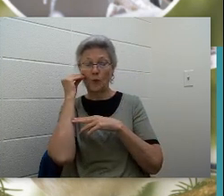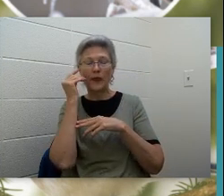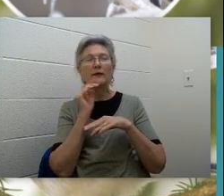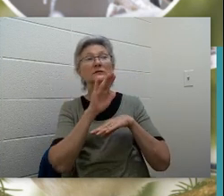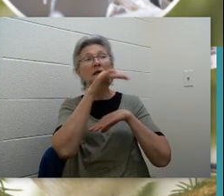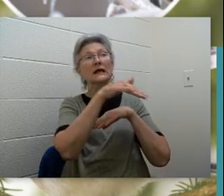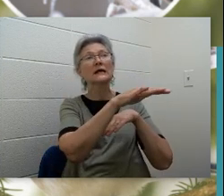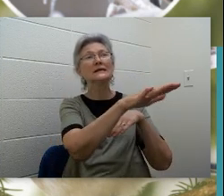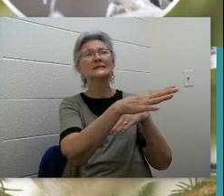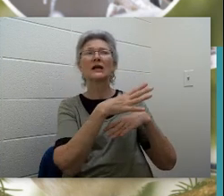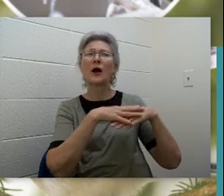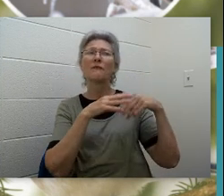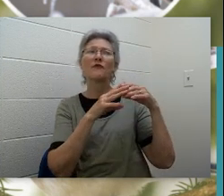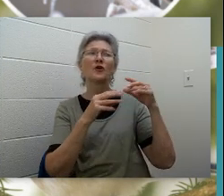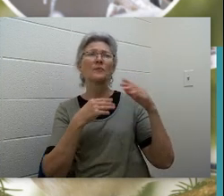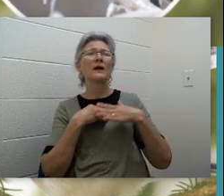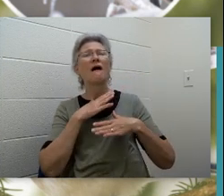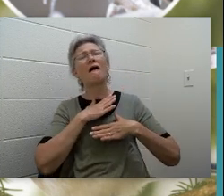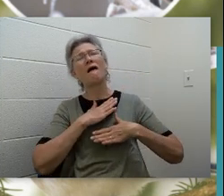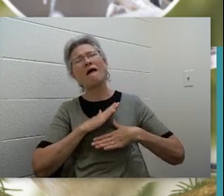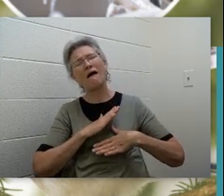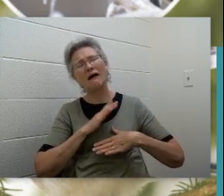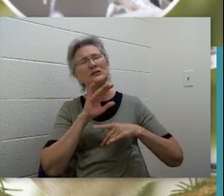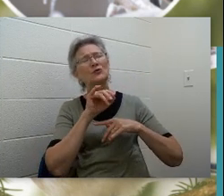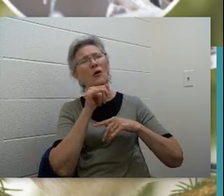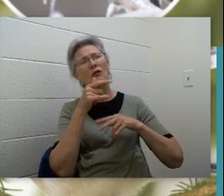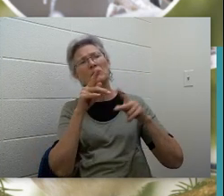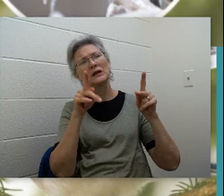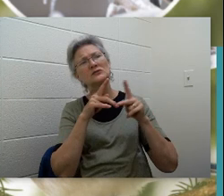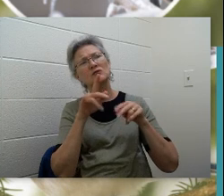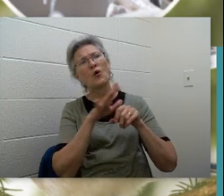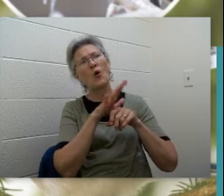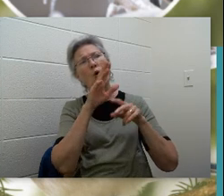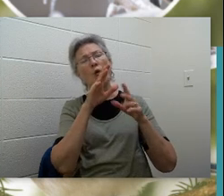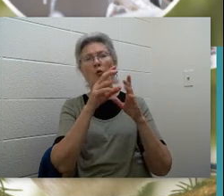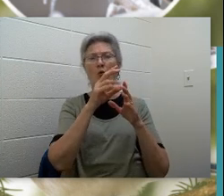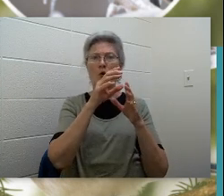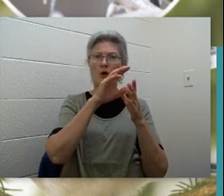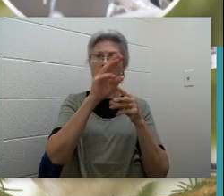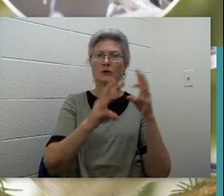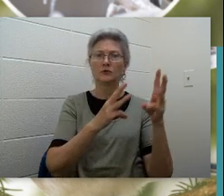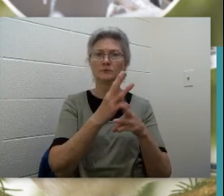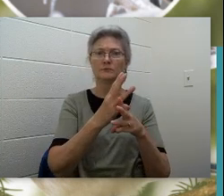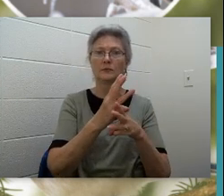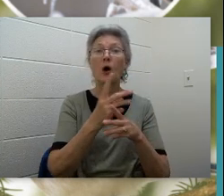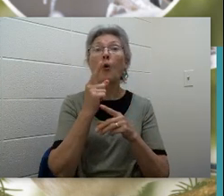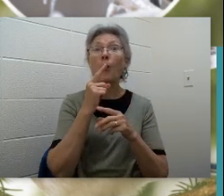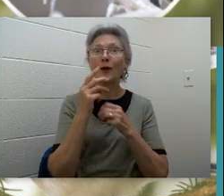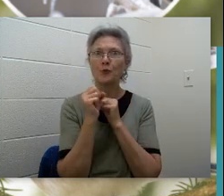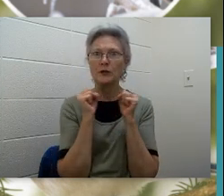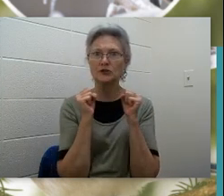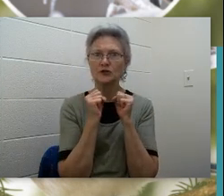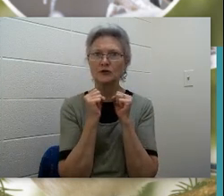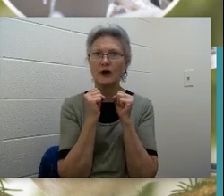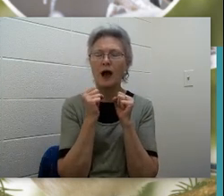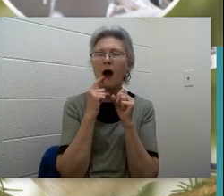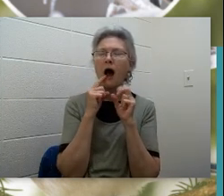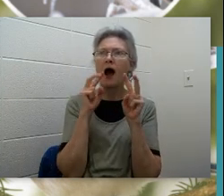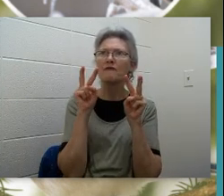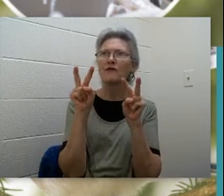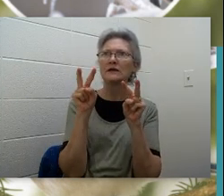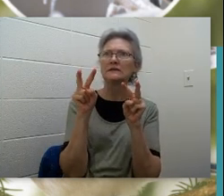hills comfort me as no other place in the world." Paragraph 1. One winter, I